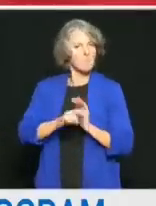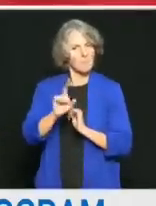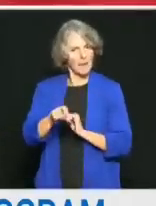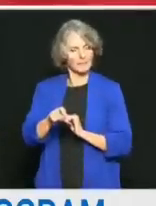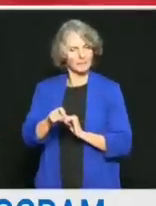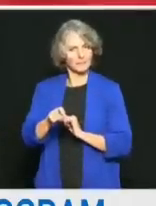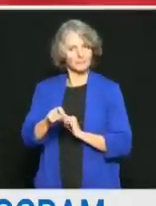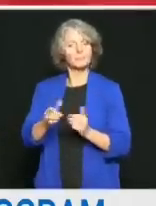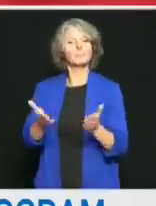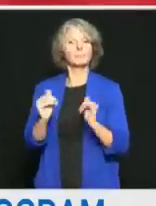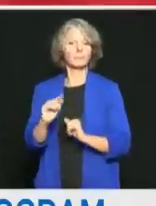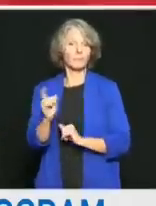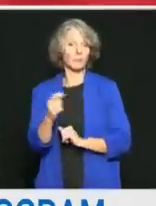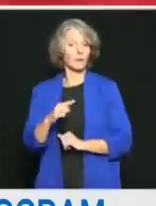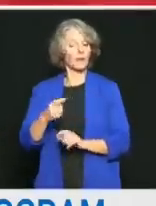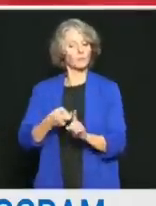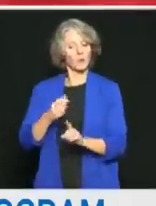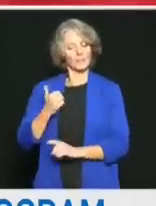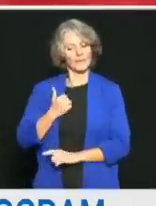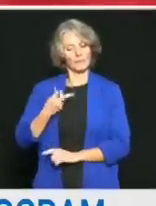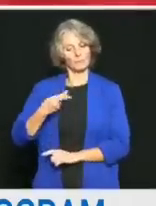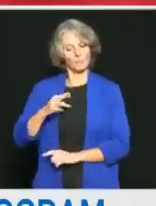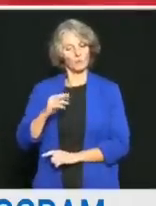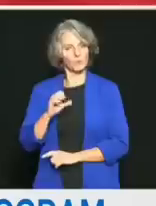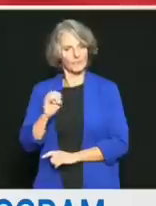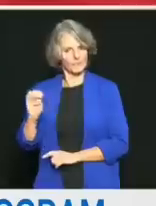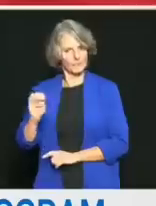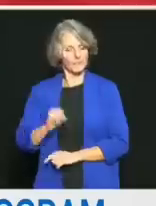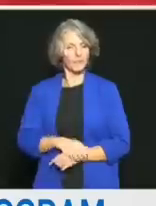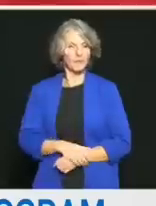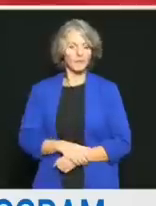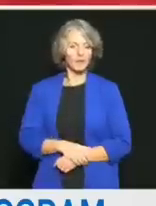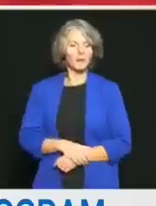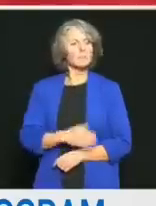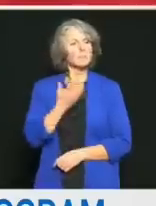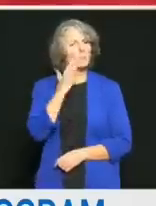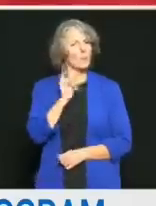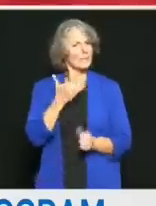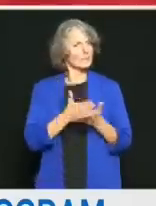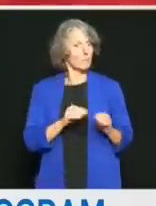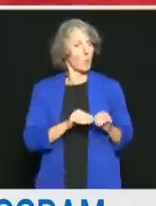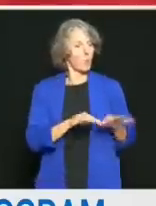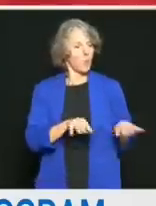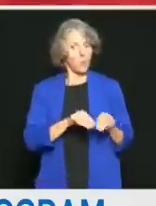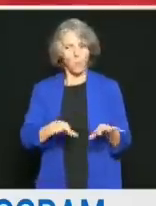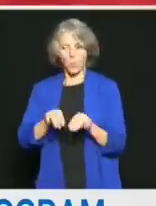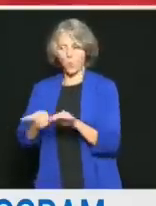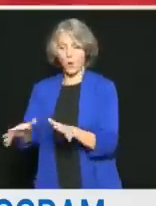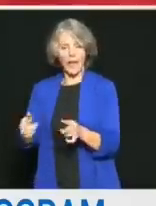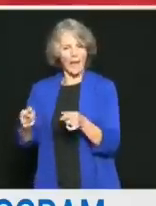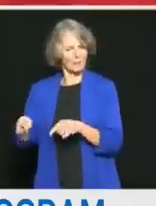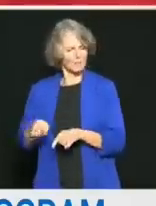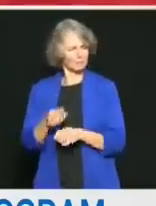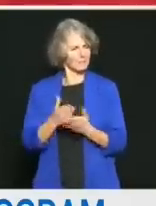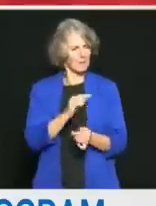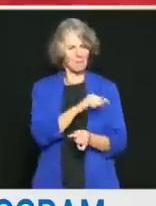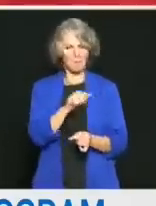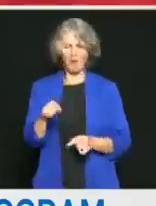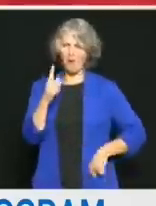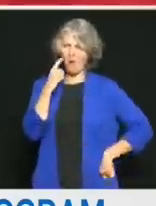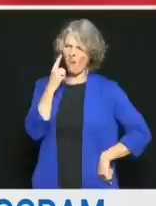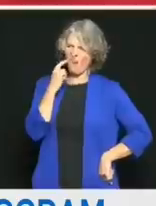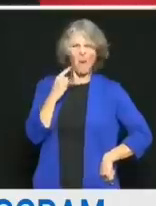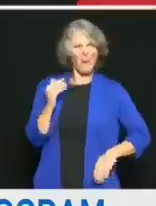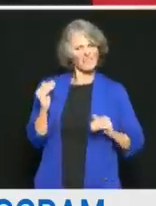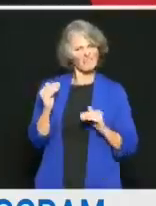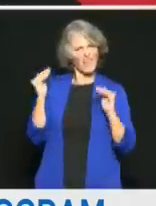Chris Reynolds, Canadian Press. In hotspots around the country, some folks are questioning just how fair it is